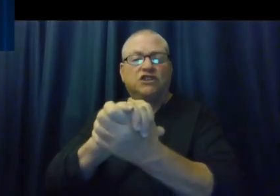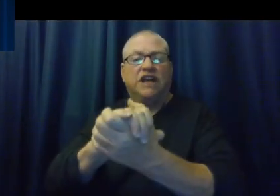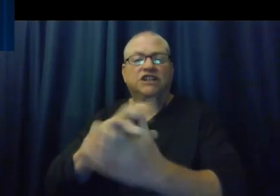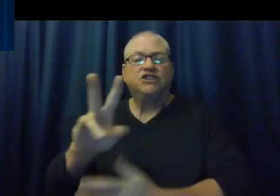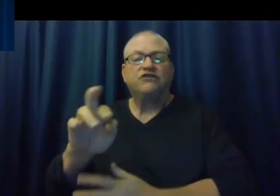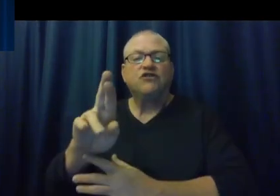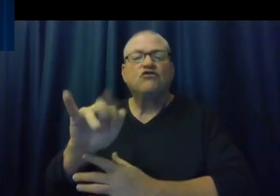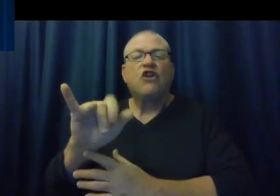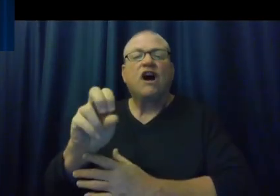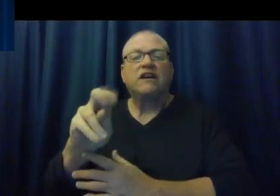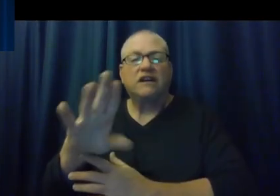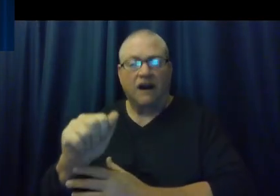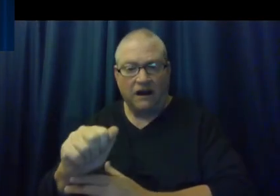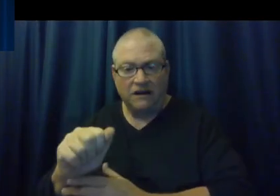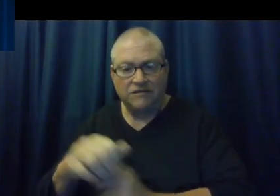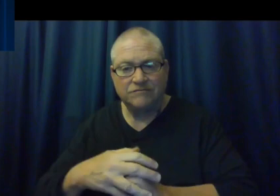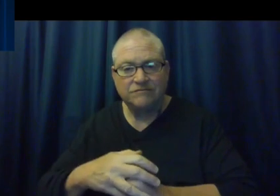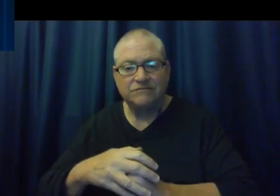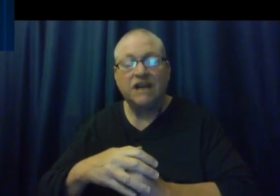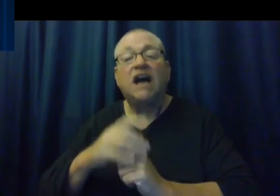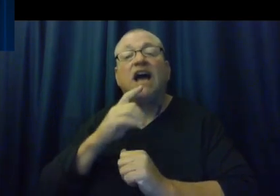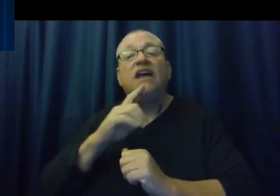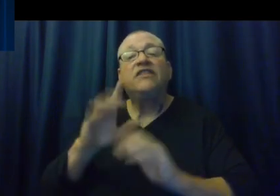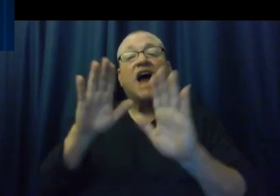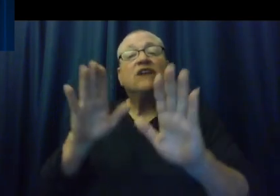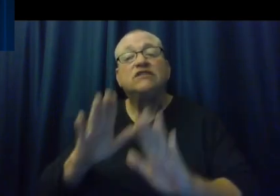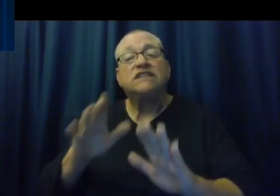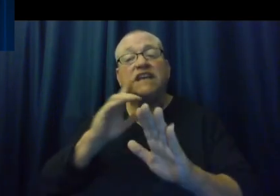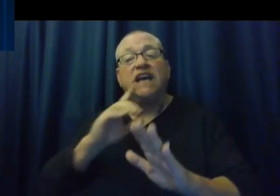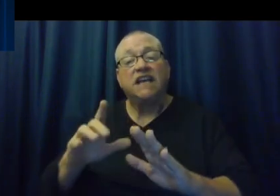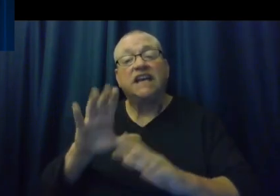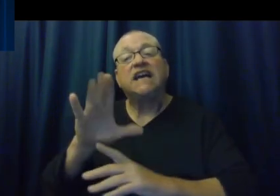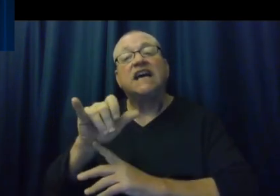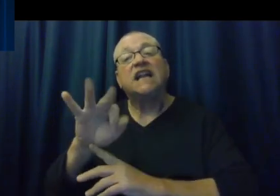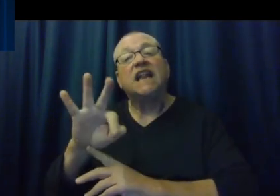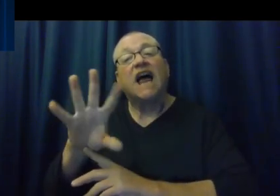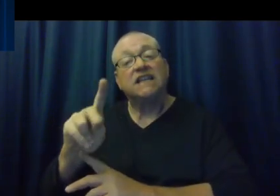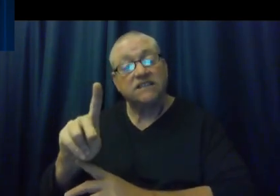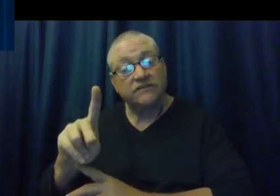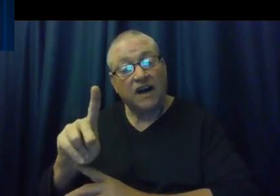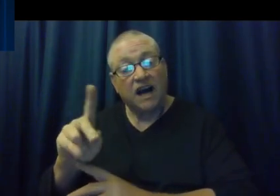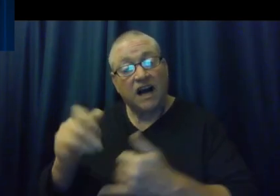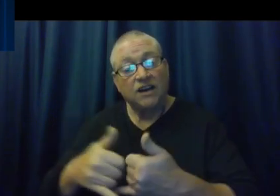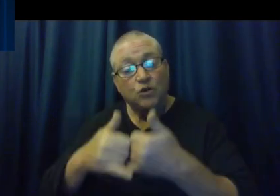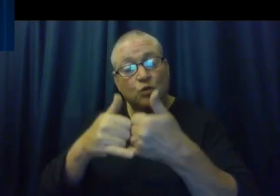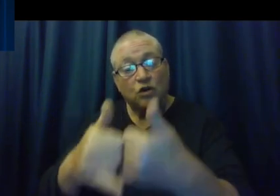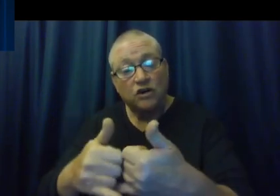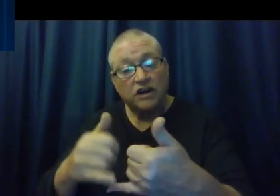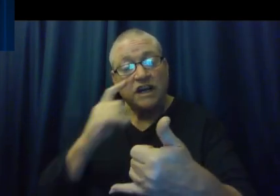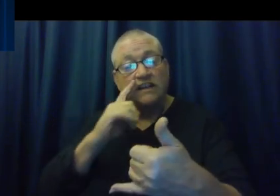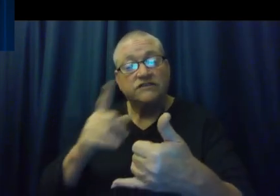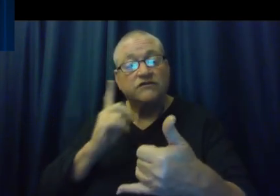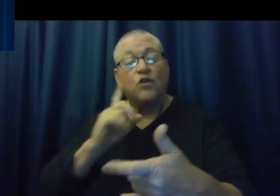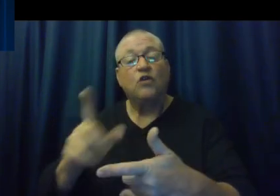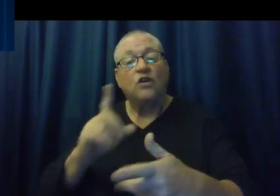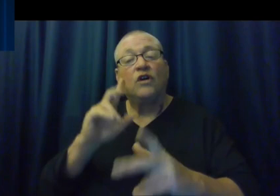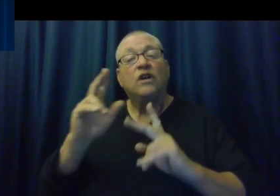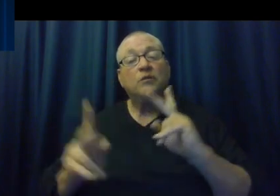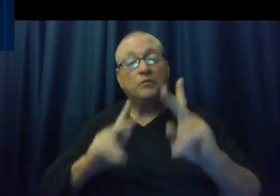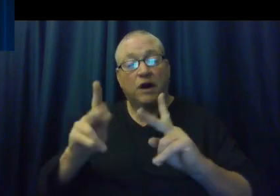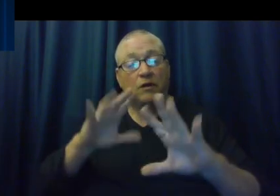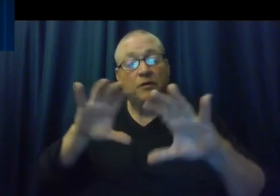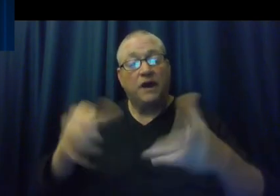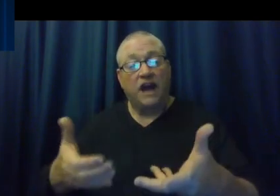The Outstanding Classified Staff Award is presented by the Western Federation of State Employees and Public School Employees Unions at